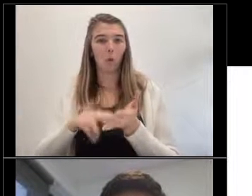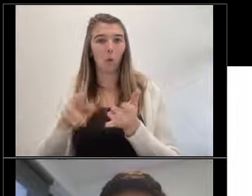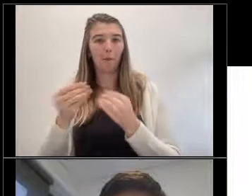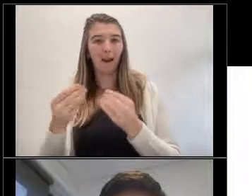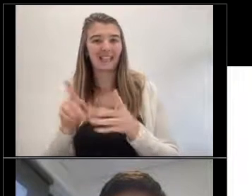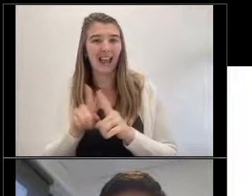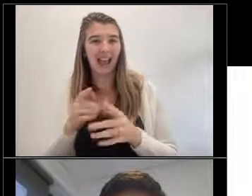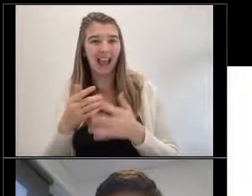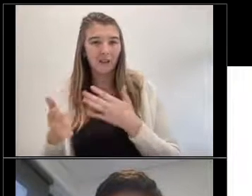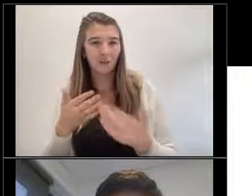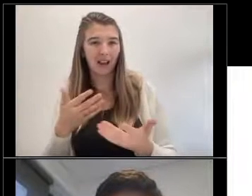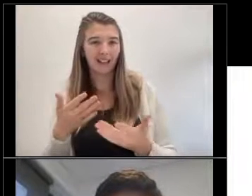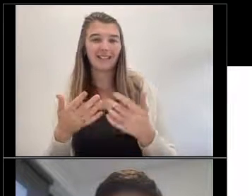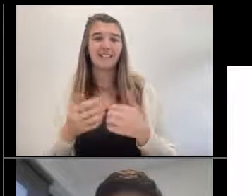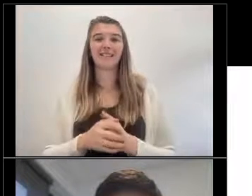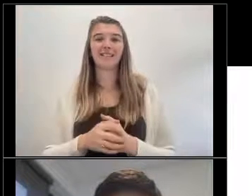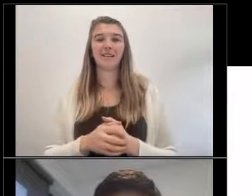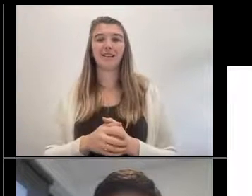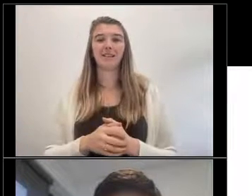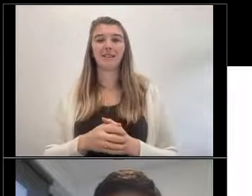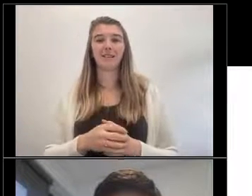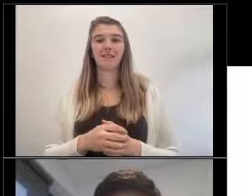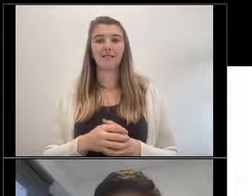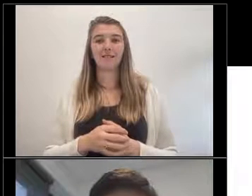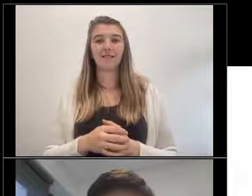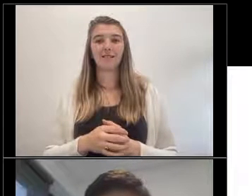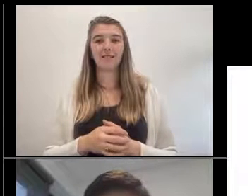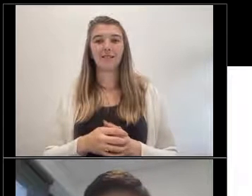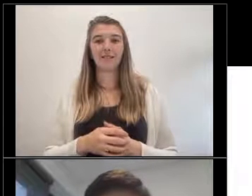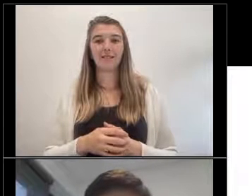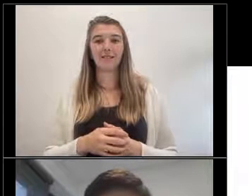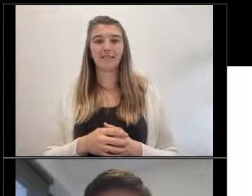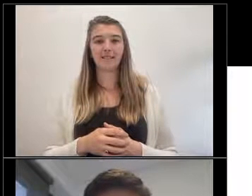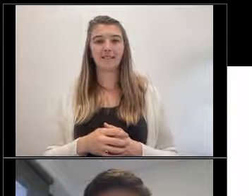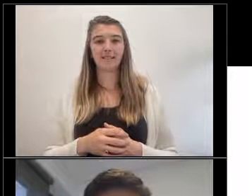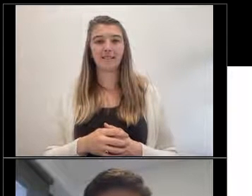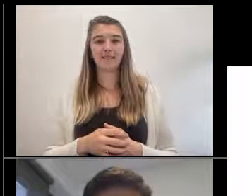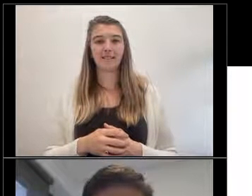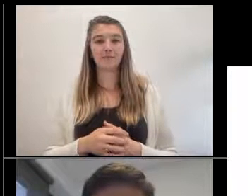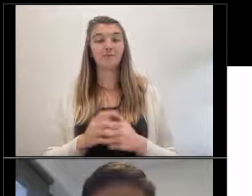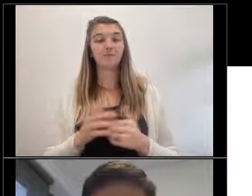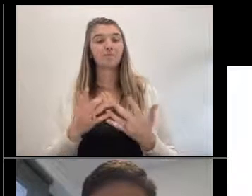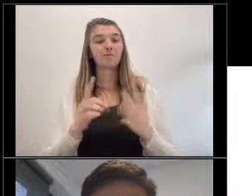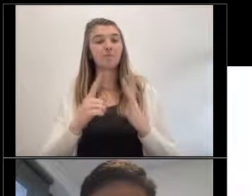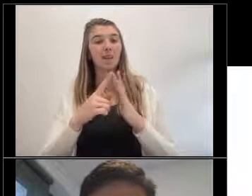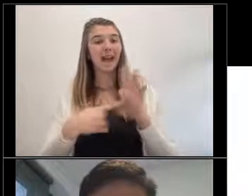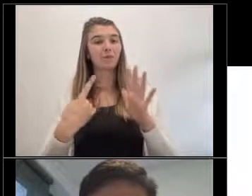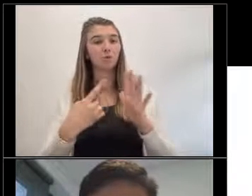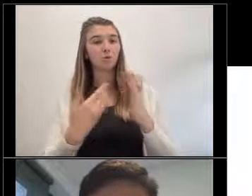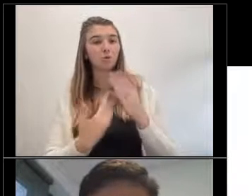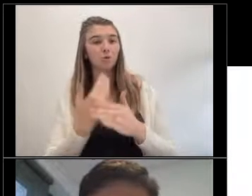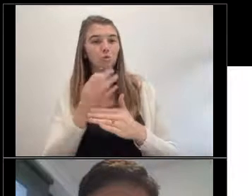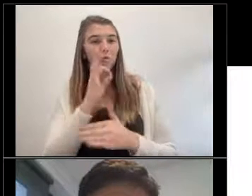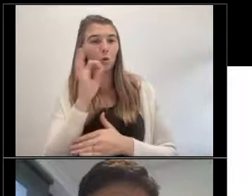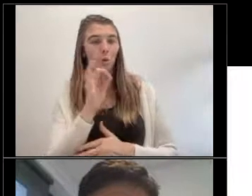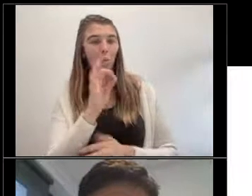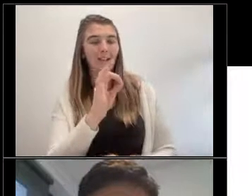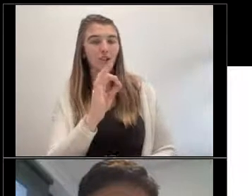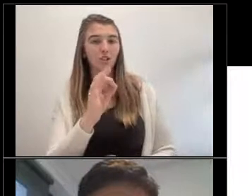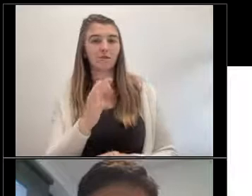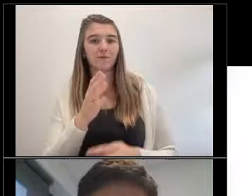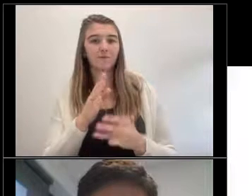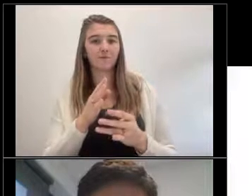ideal solution at all in that case. No. Jesus, this question's more for you. It came from Ash and Aziz and a couple